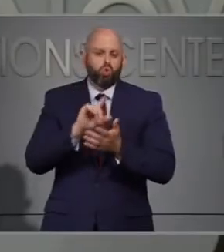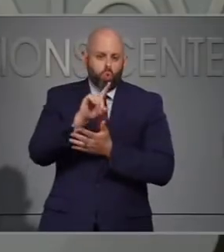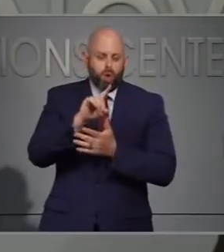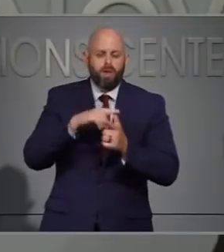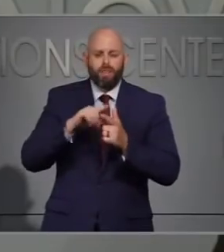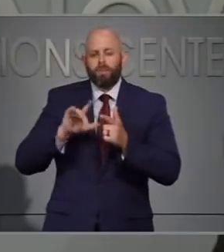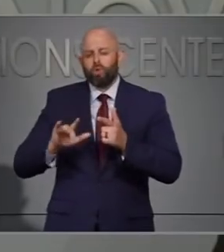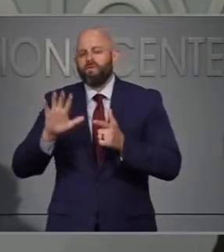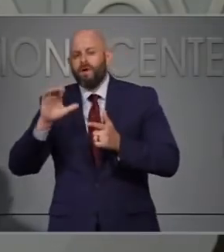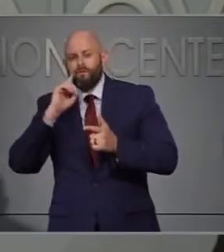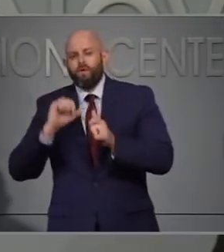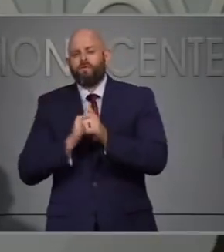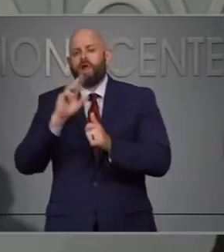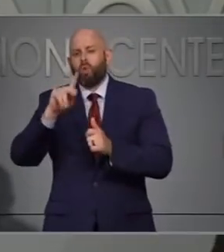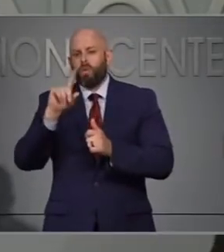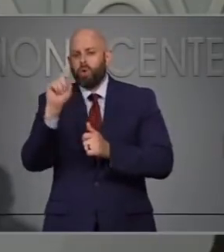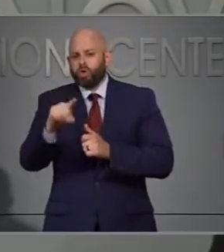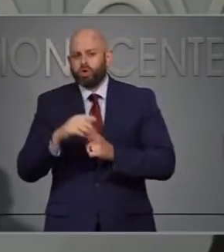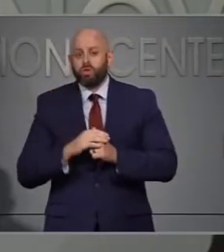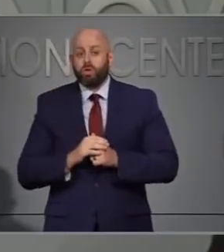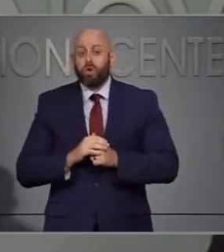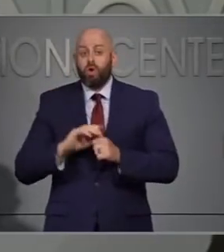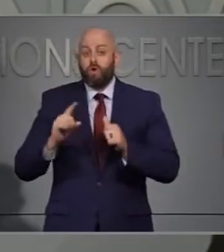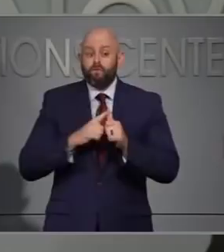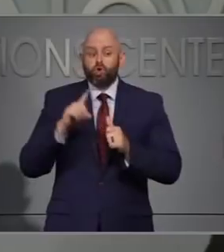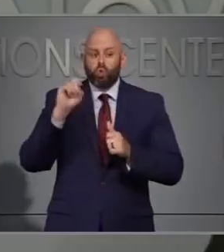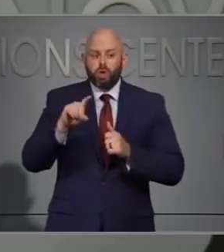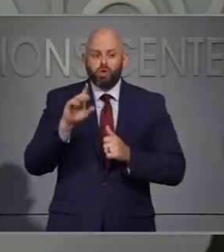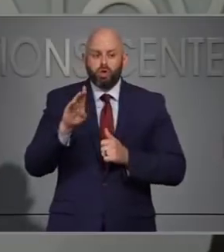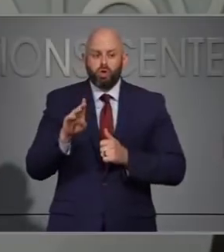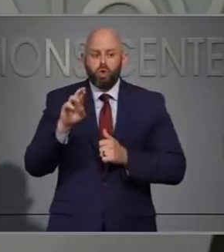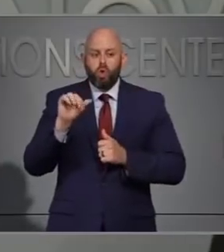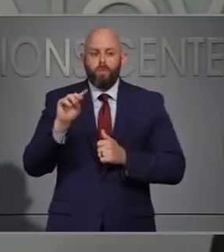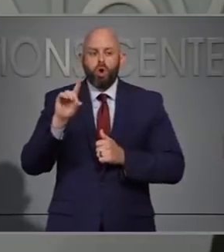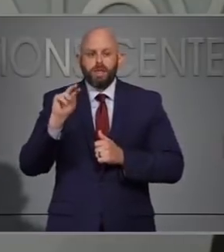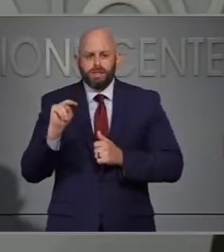first question from Brandon Goldner at WCNC TV.